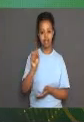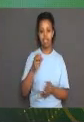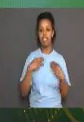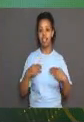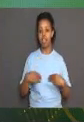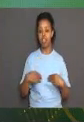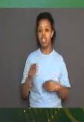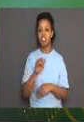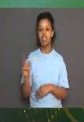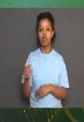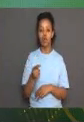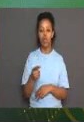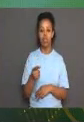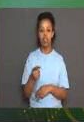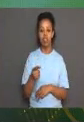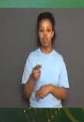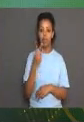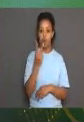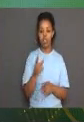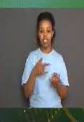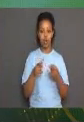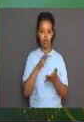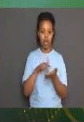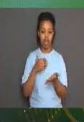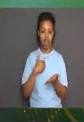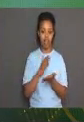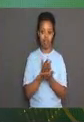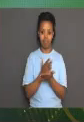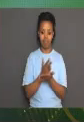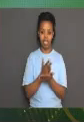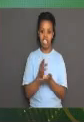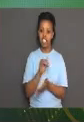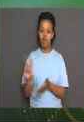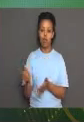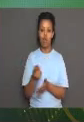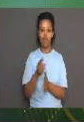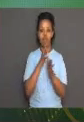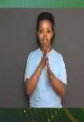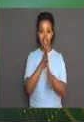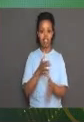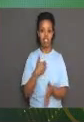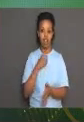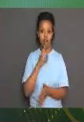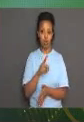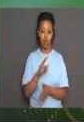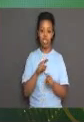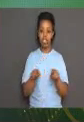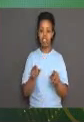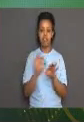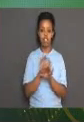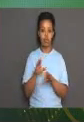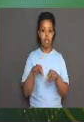shared or similar in two species because of common ancestry but functions